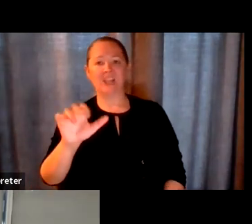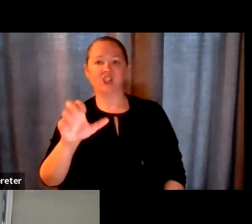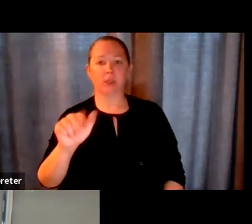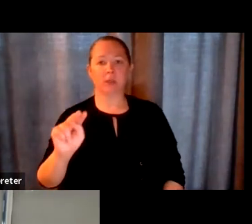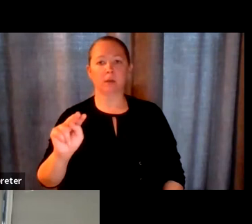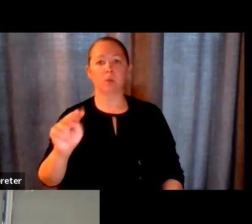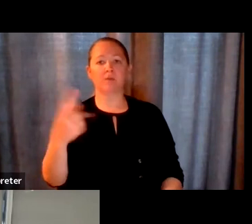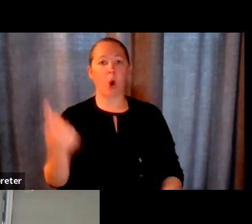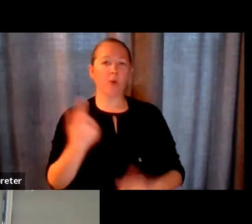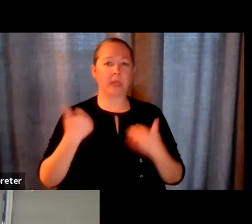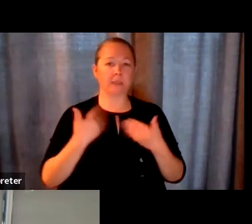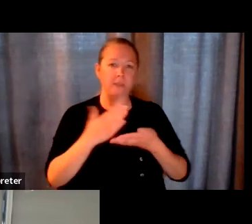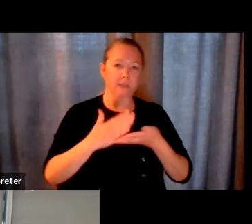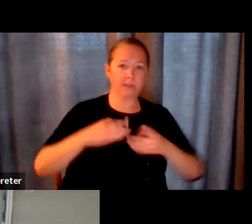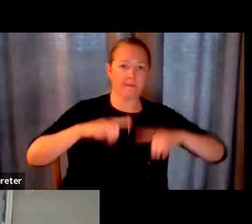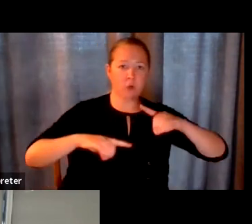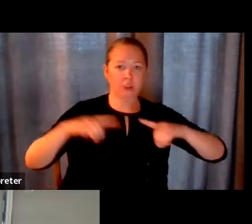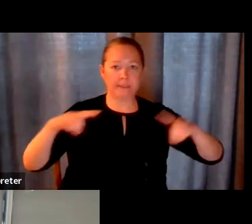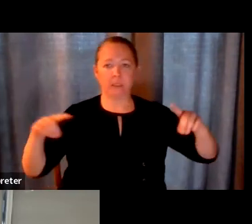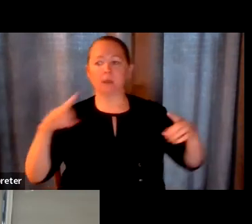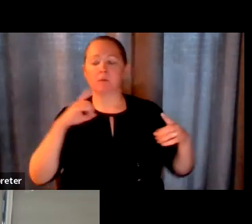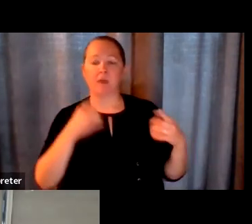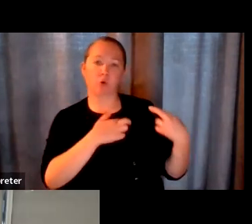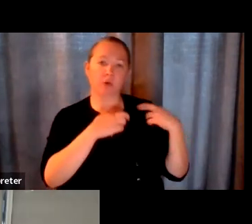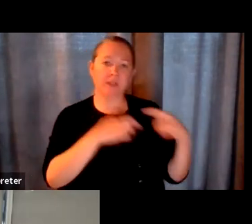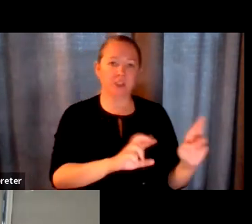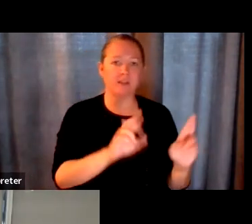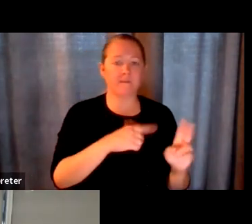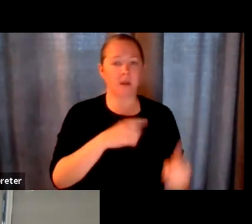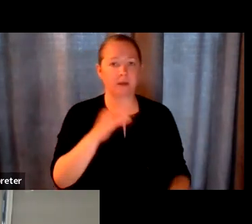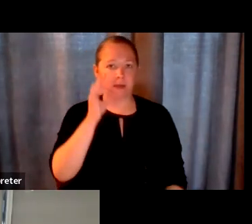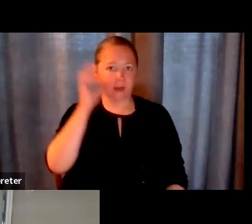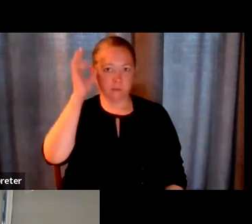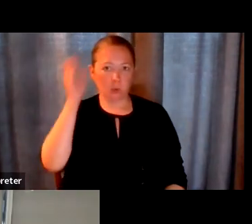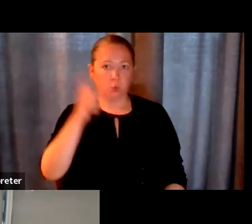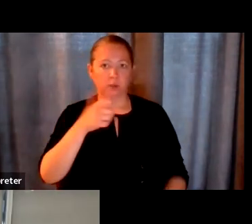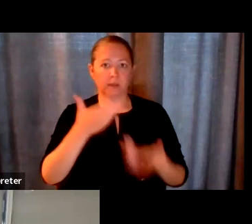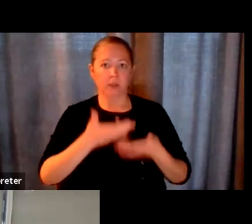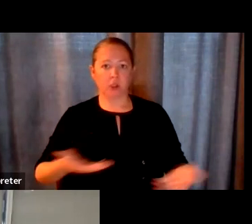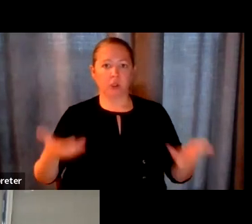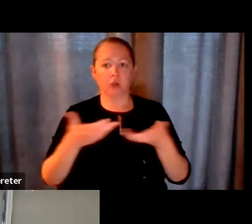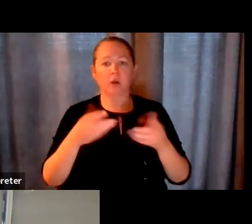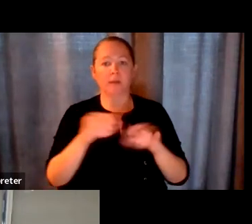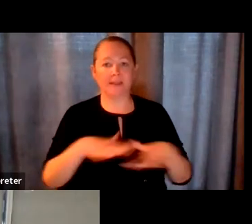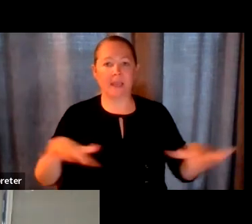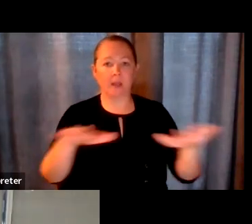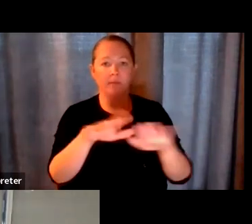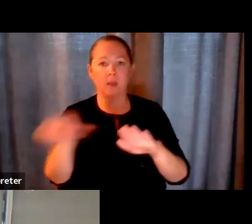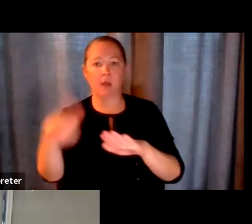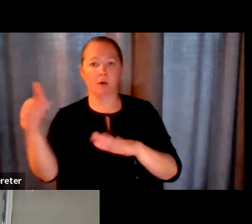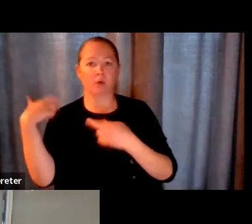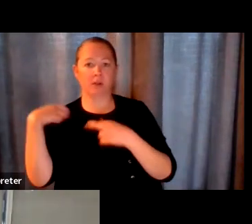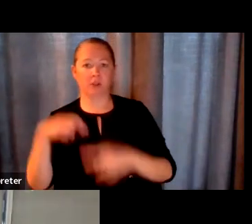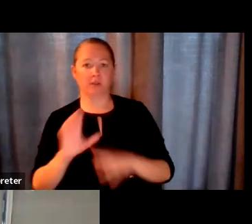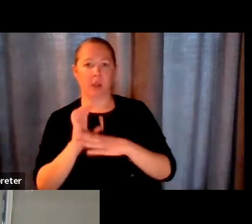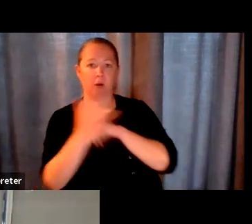some diversity, and there were the religions of the natives who were here on the land, and other religions in our country,